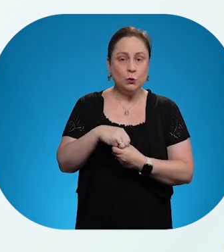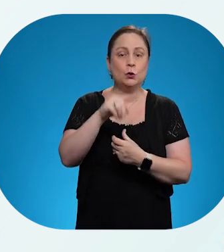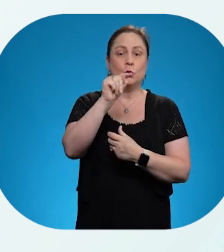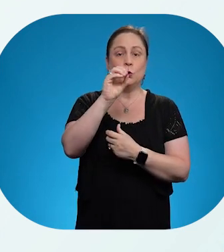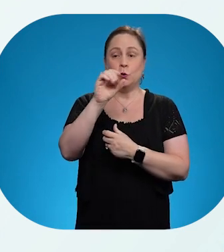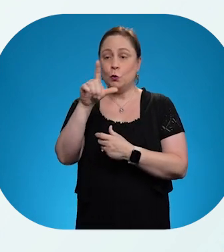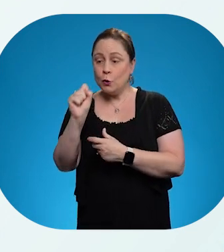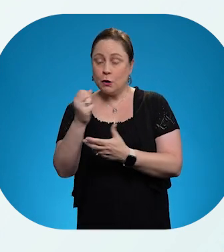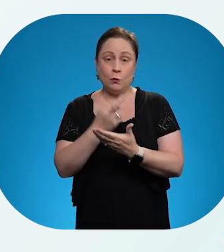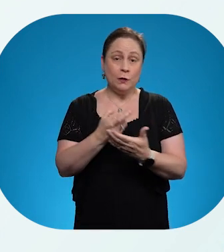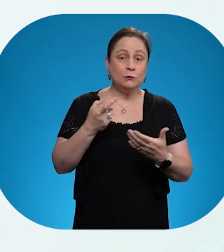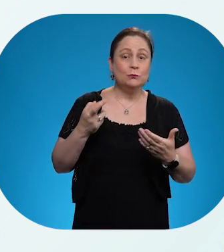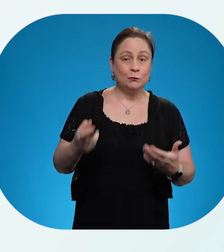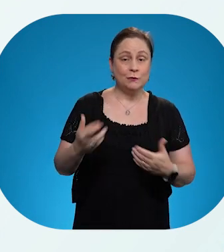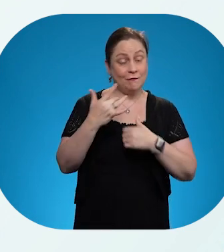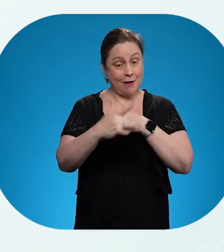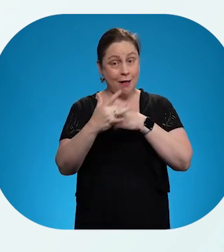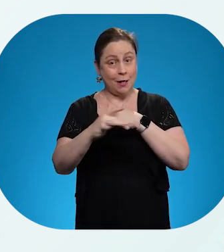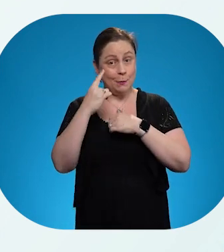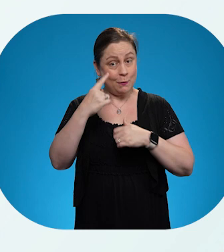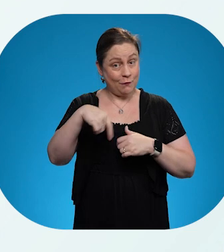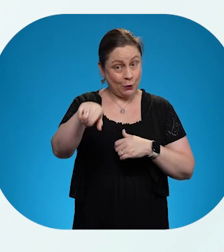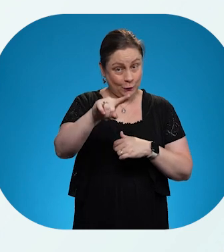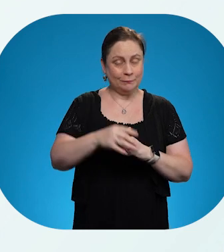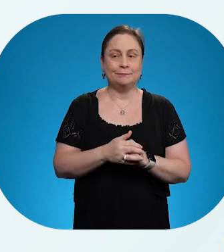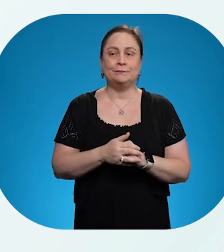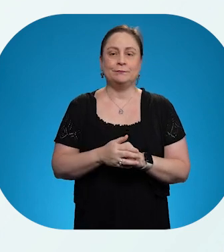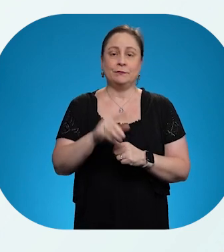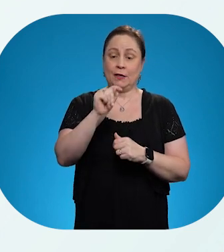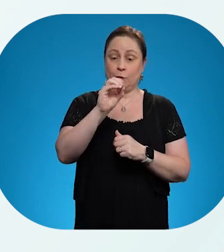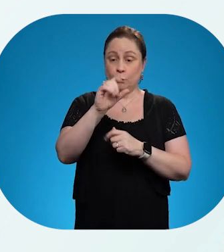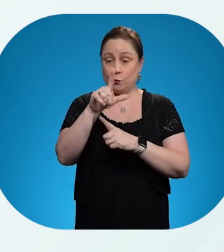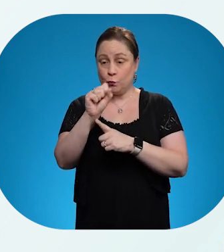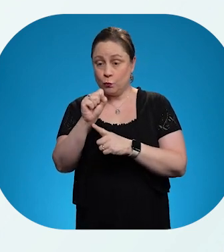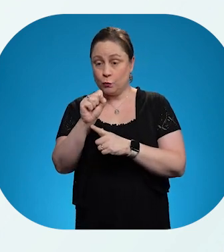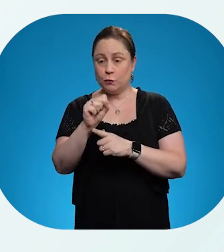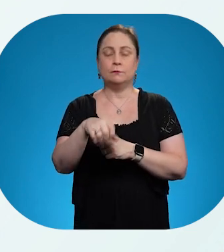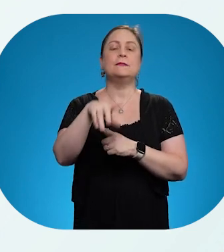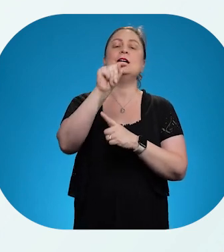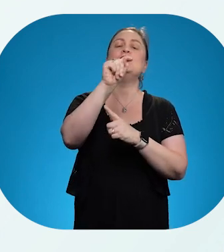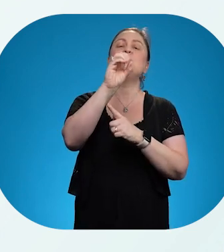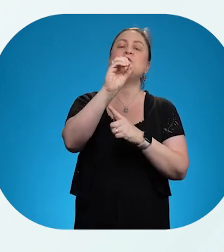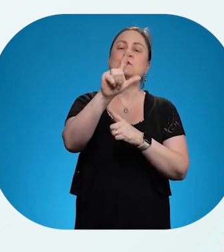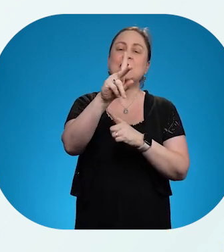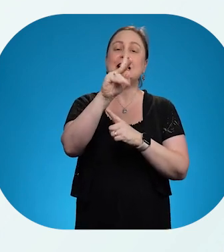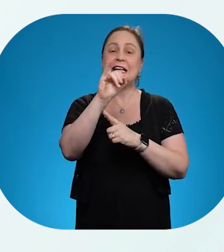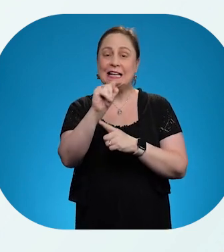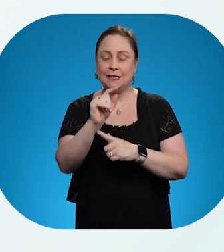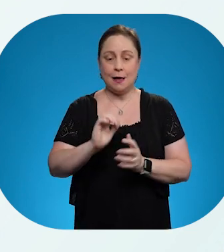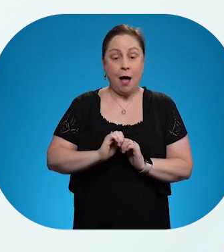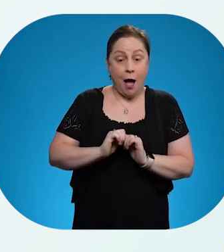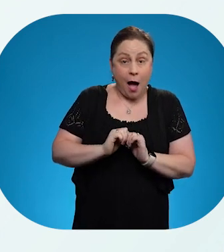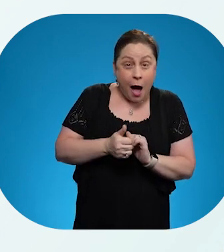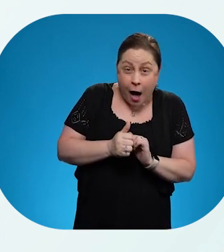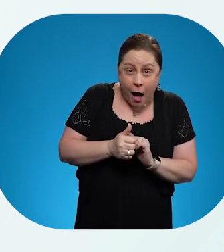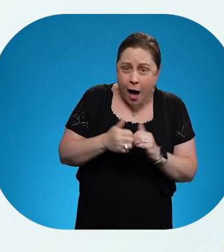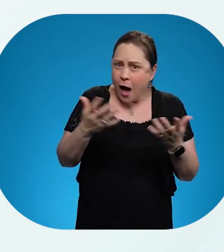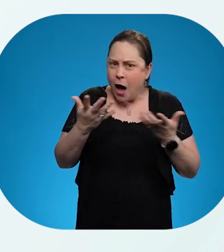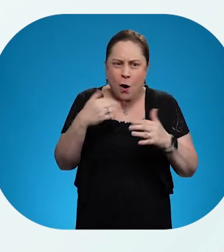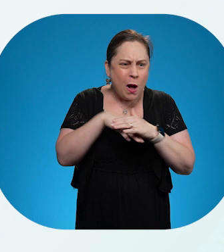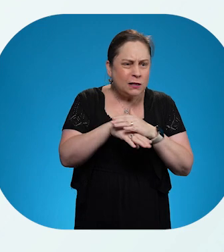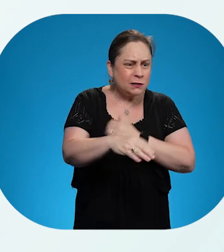and resources that are available to you. These include toolkits, how-to guides related to